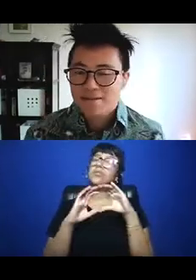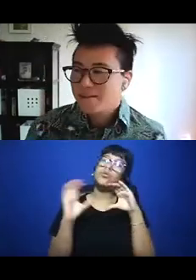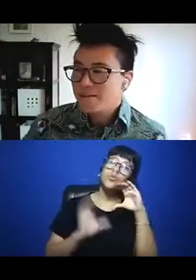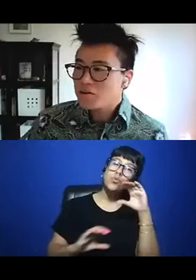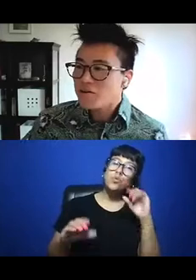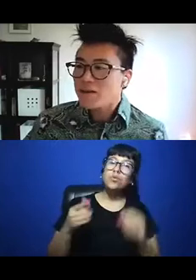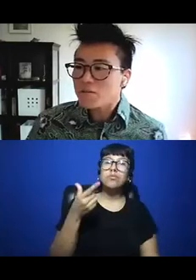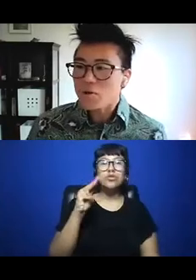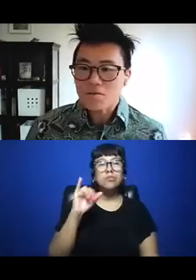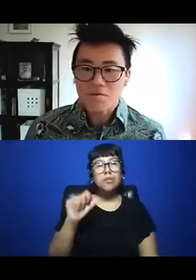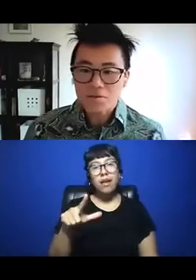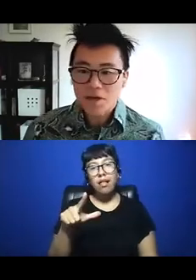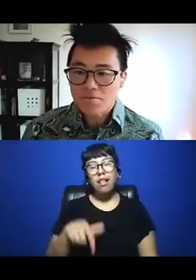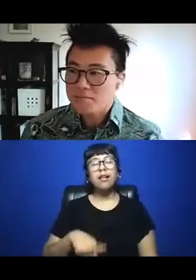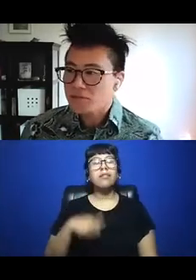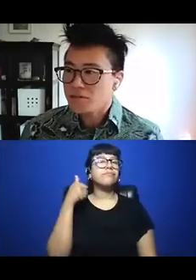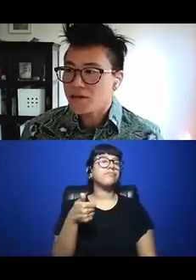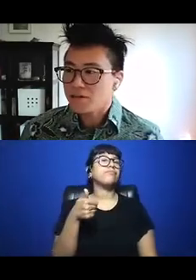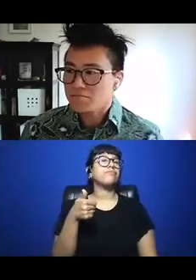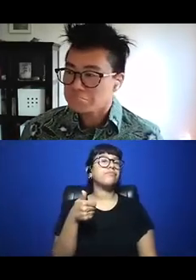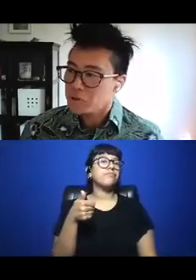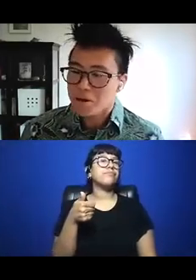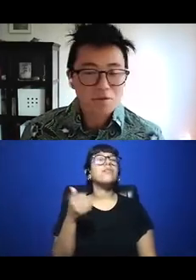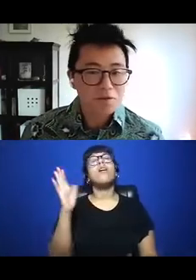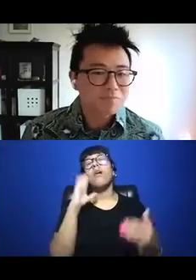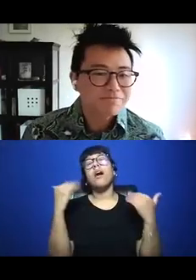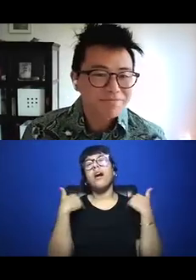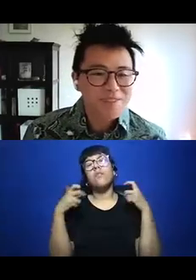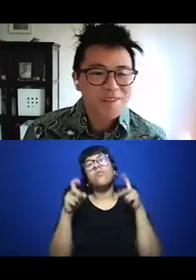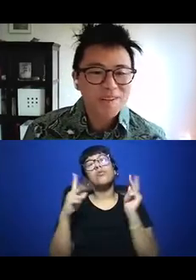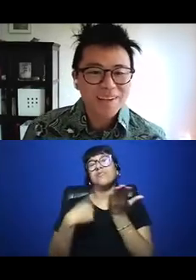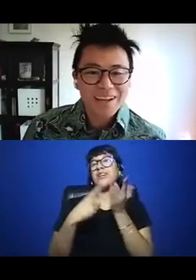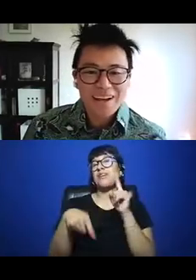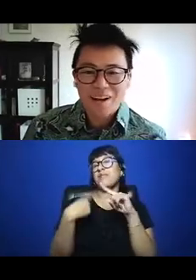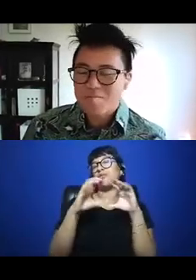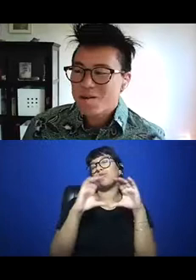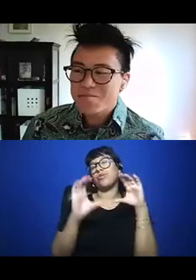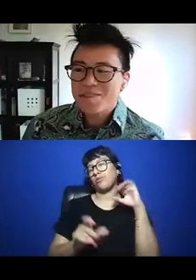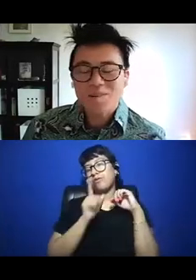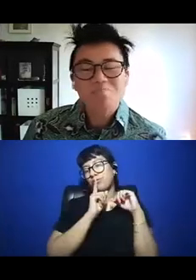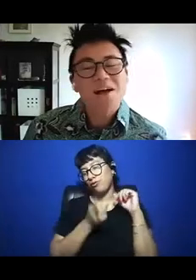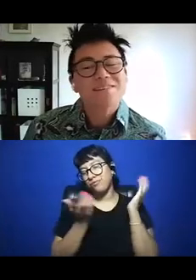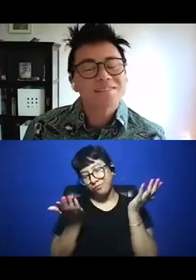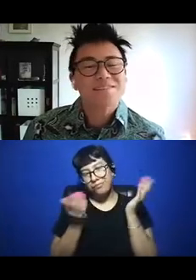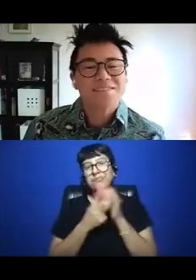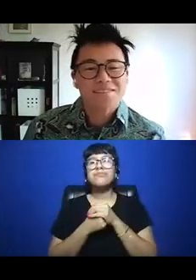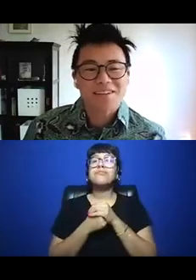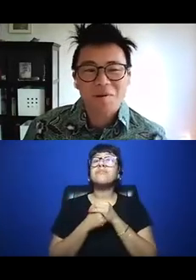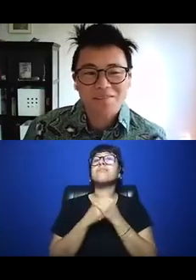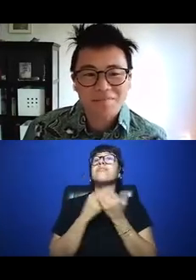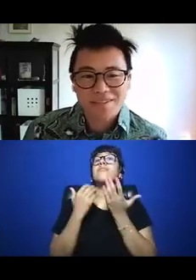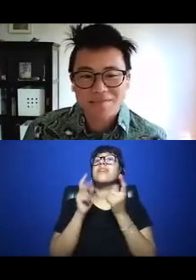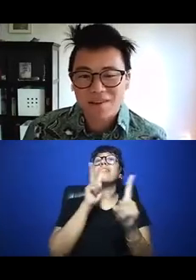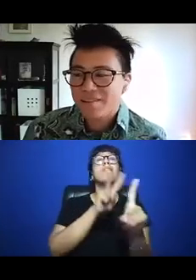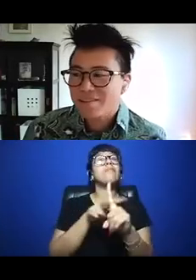Gmail. Great. Well, we'll have an opportunity to talk about Zoom for sure. And hopefully you can apply this to your thinking